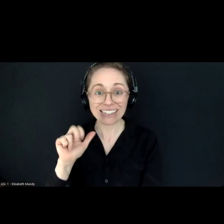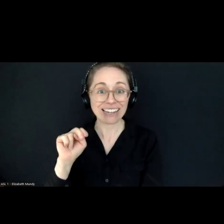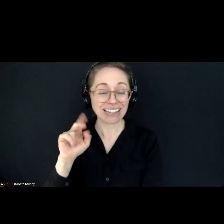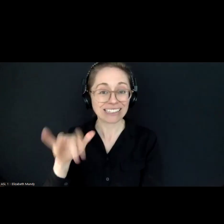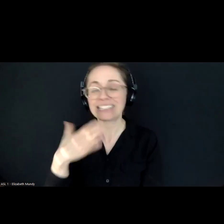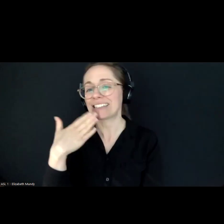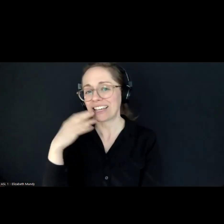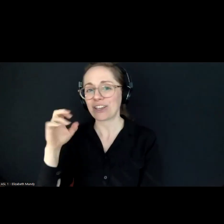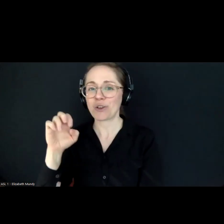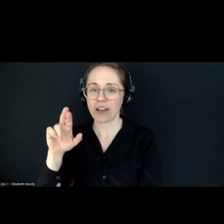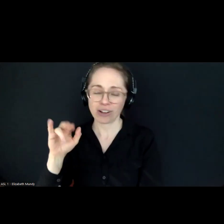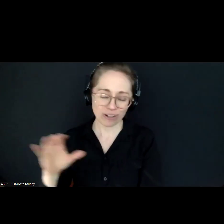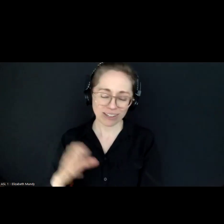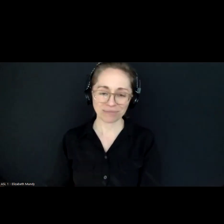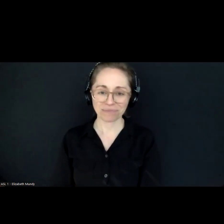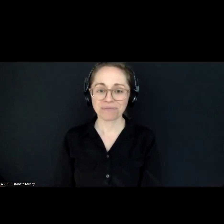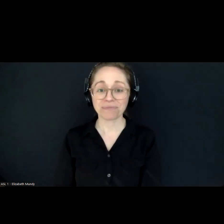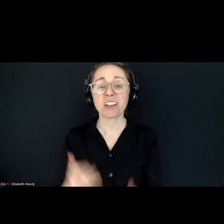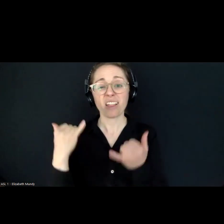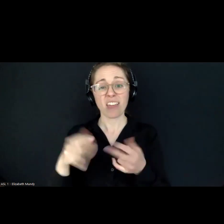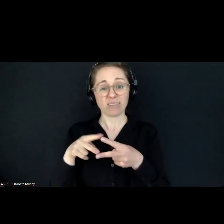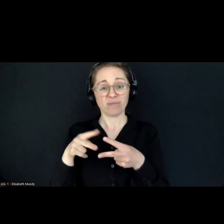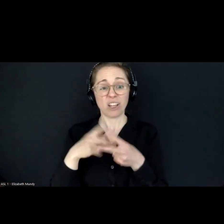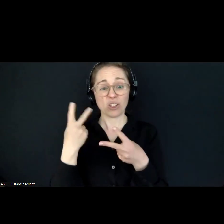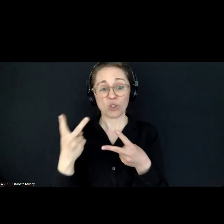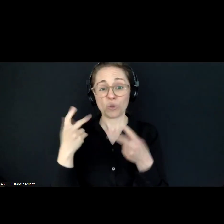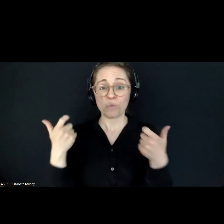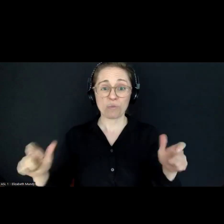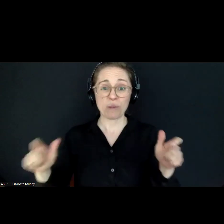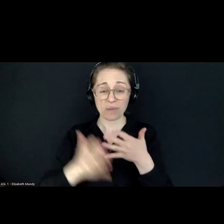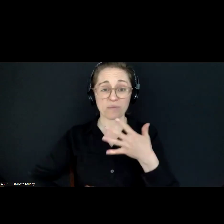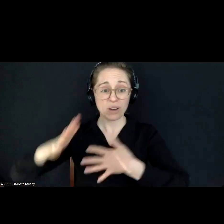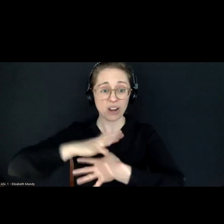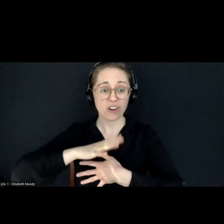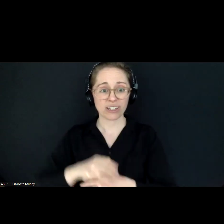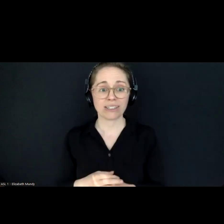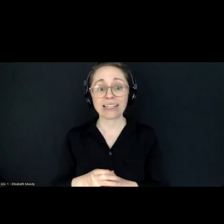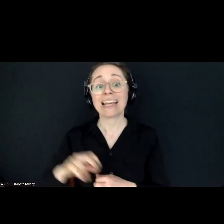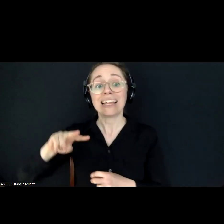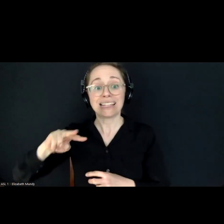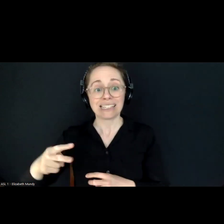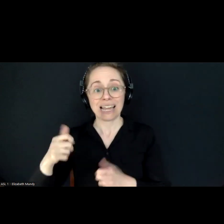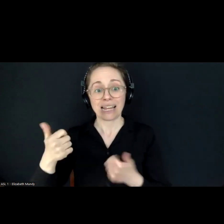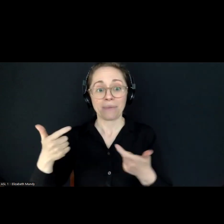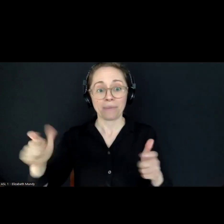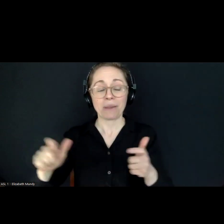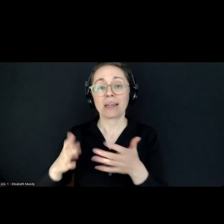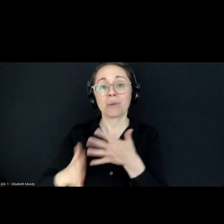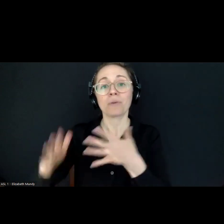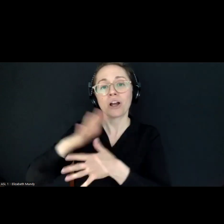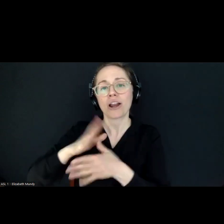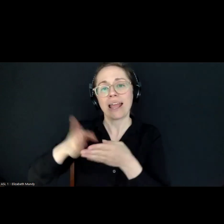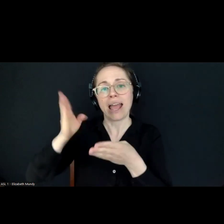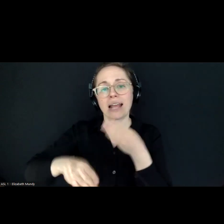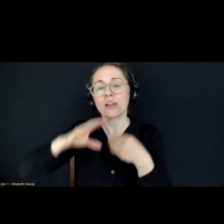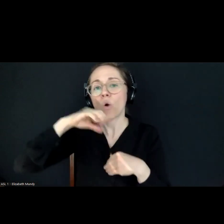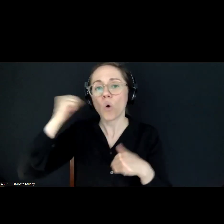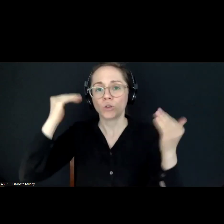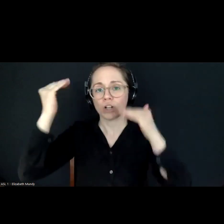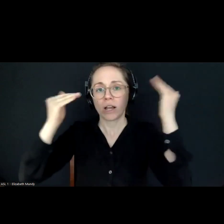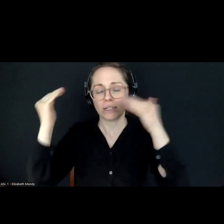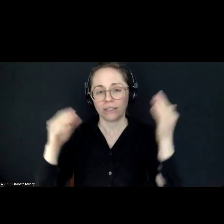for the administration to focus on. The second priority is preventing and ending older adult homelessness. And I'm going to kick it to